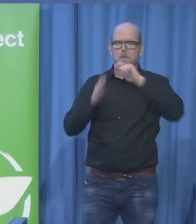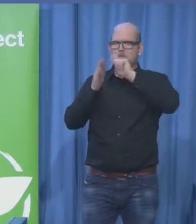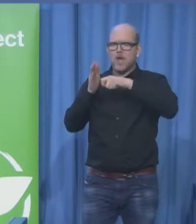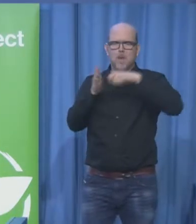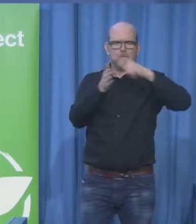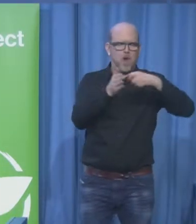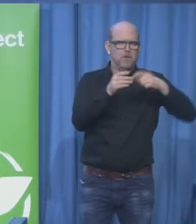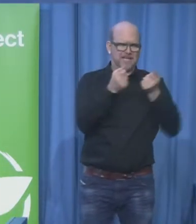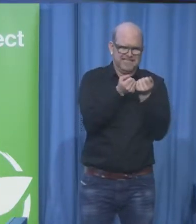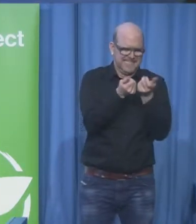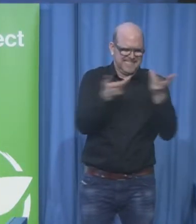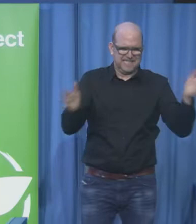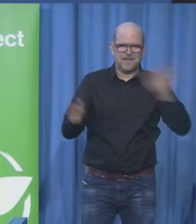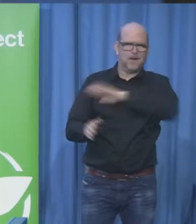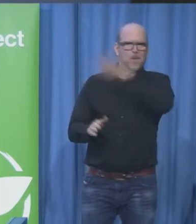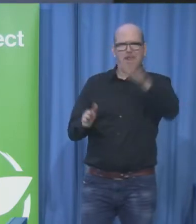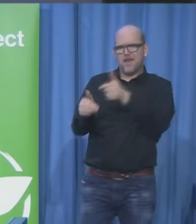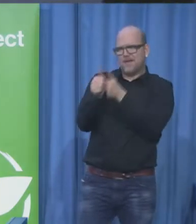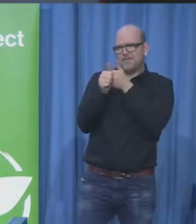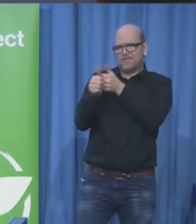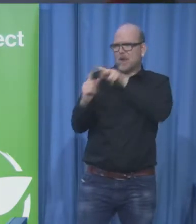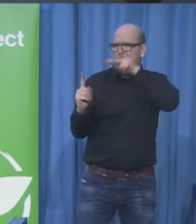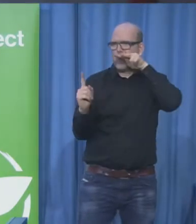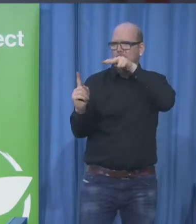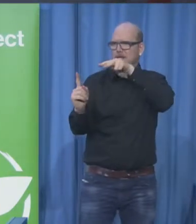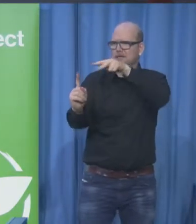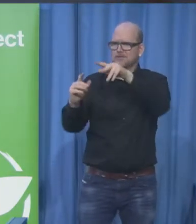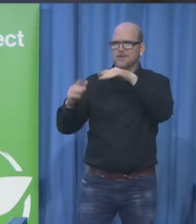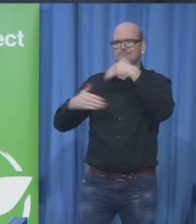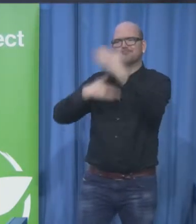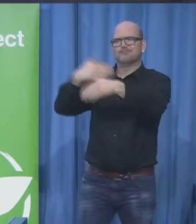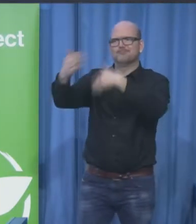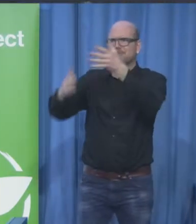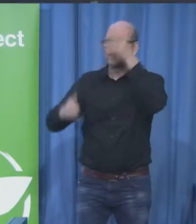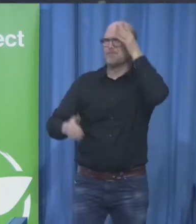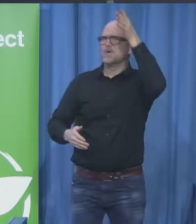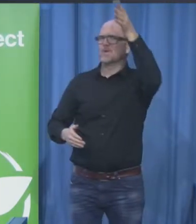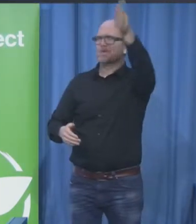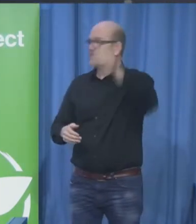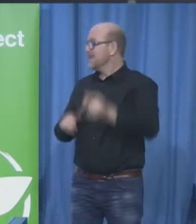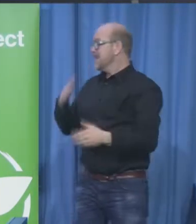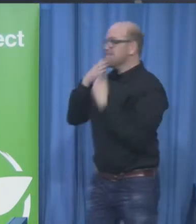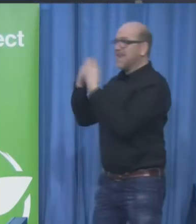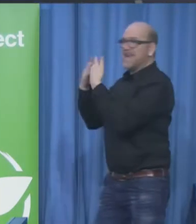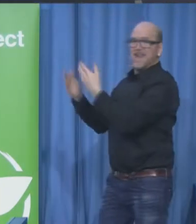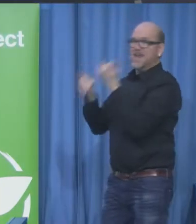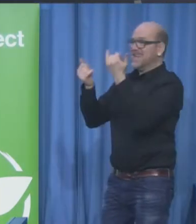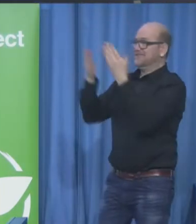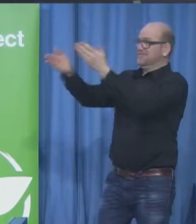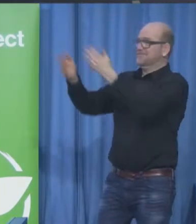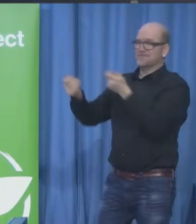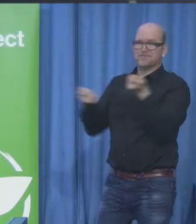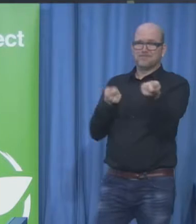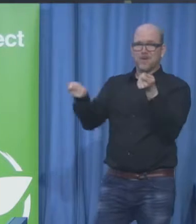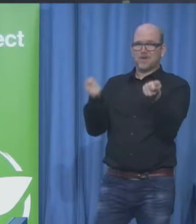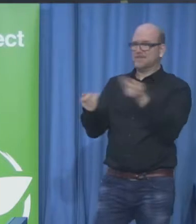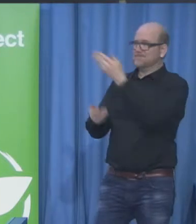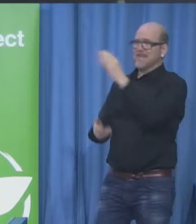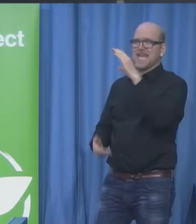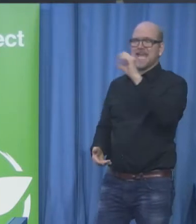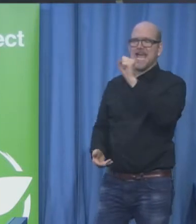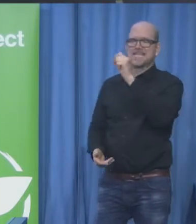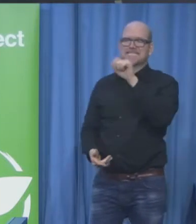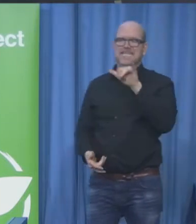stage. Thank you. Thank you all very, very much. Genuinely, thank you for your insights, for